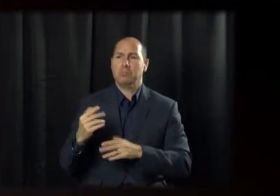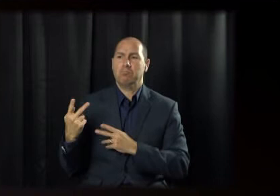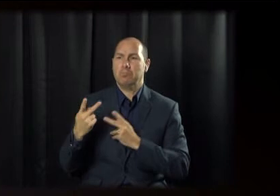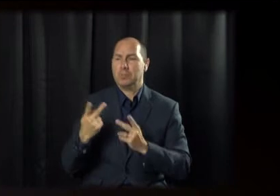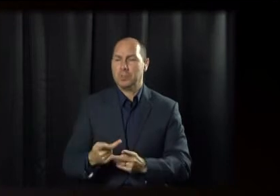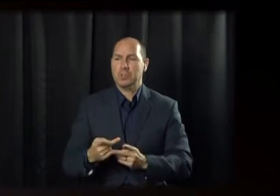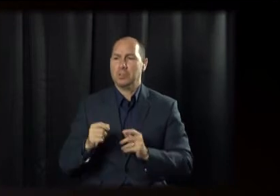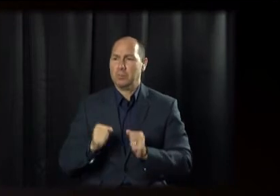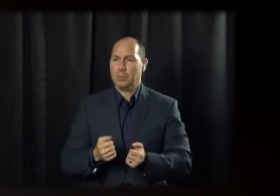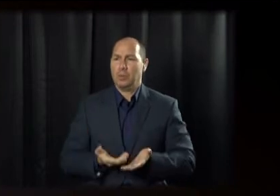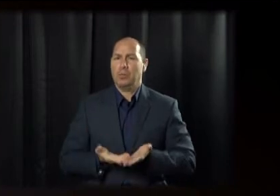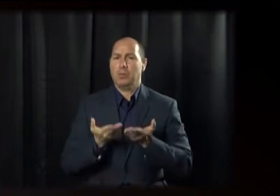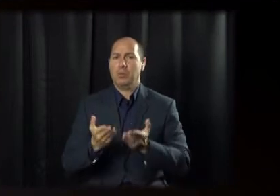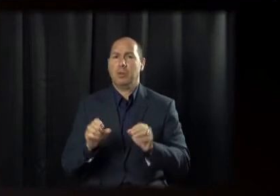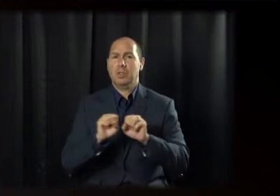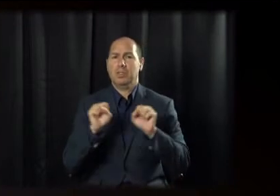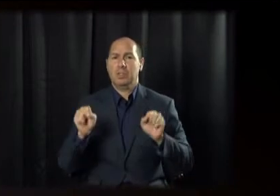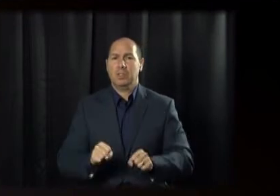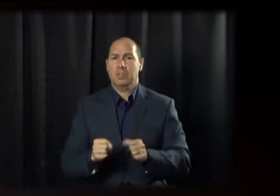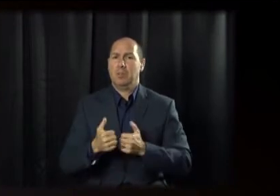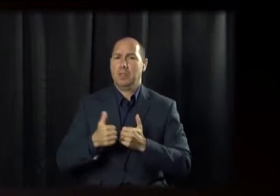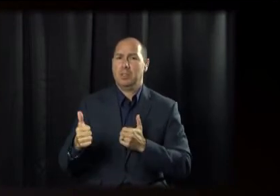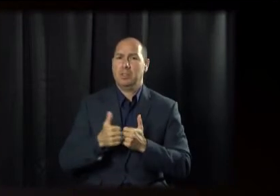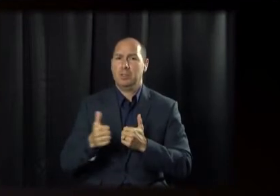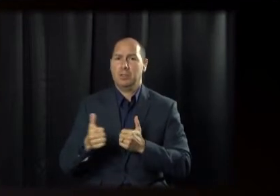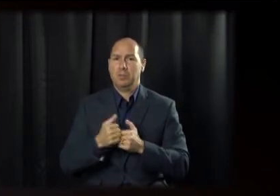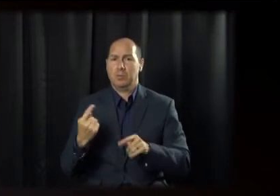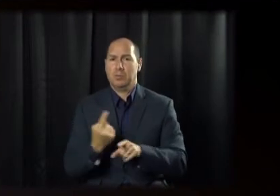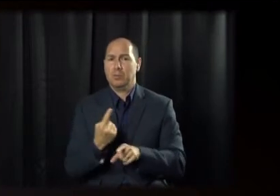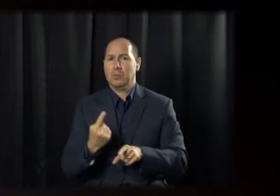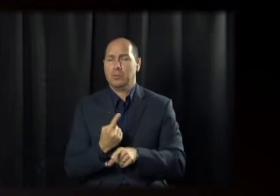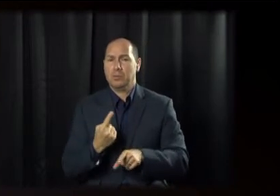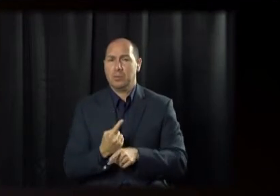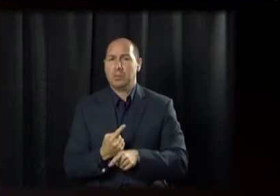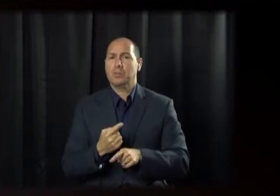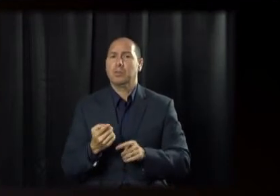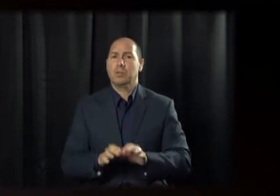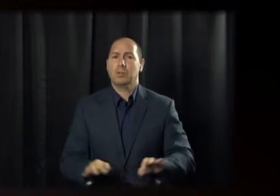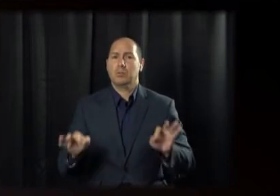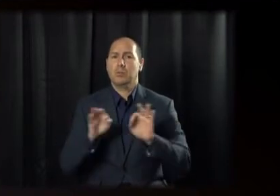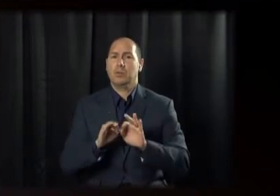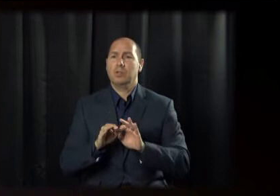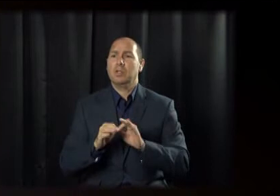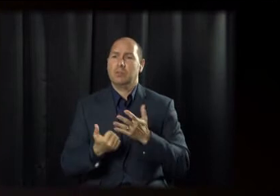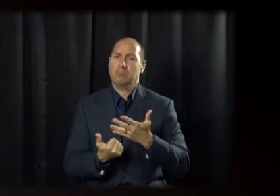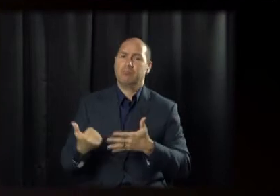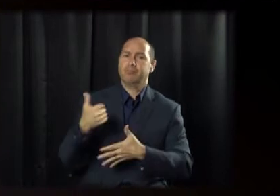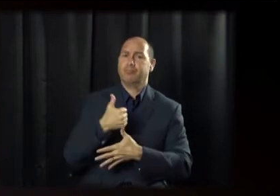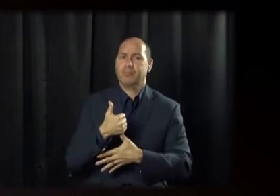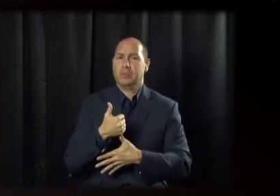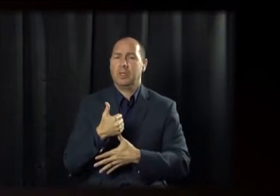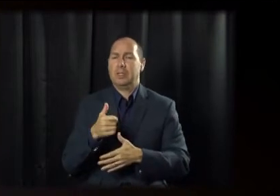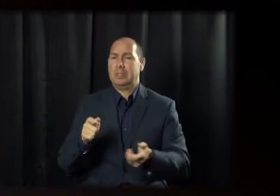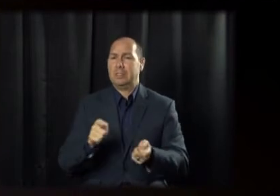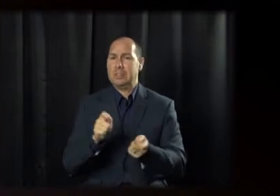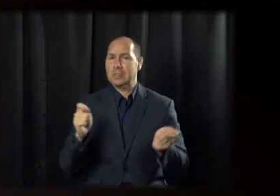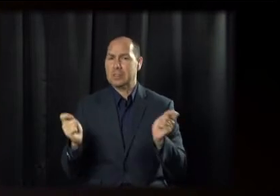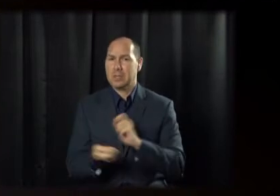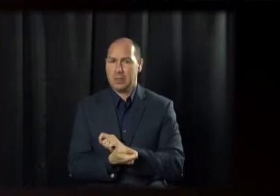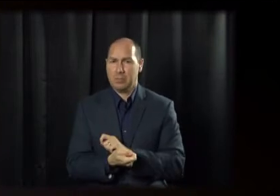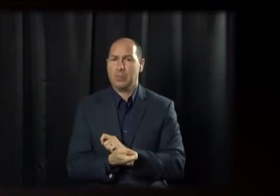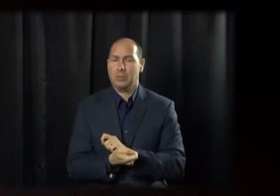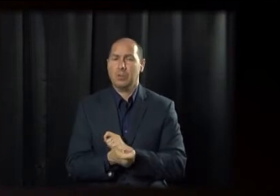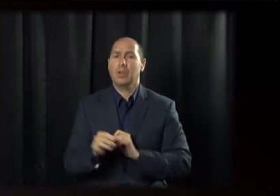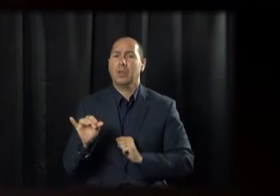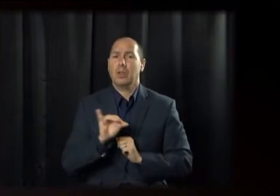system, the proposed fiscal plan prioritizes the implementation of the transportation sector reform, enhancing revenues to